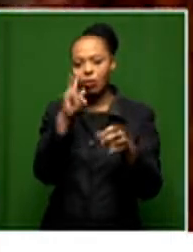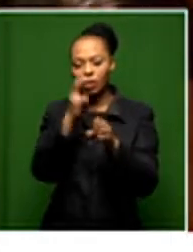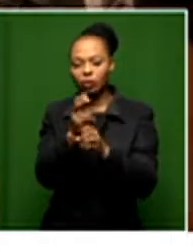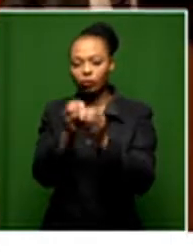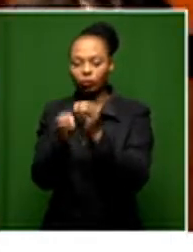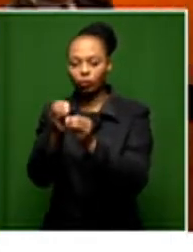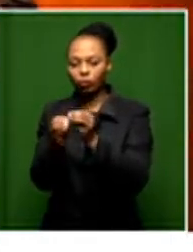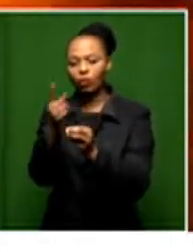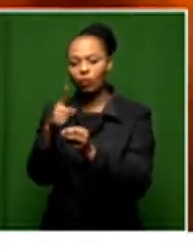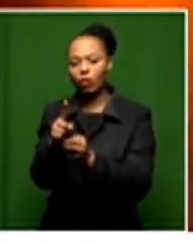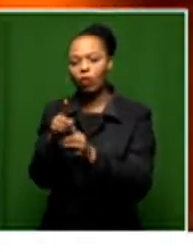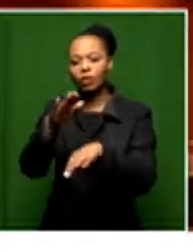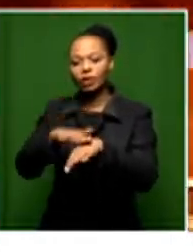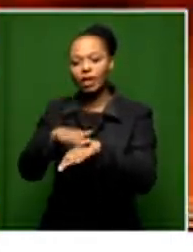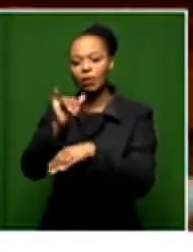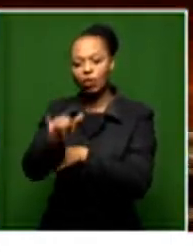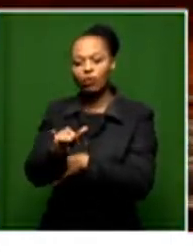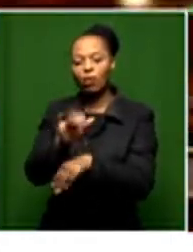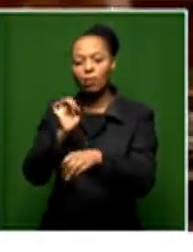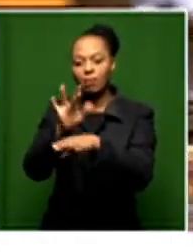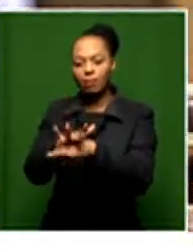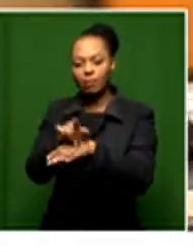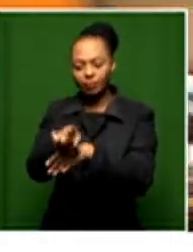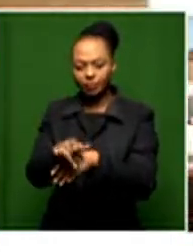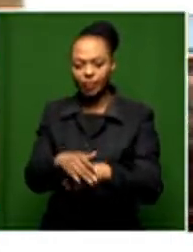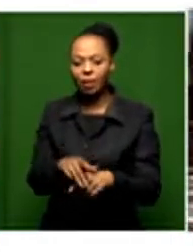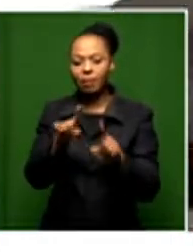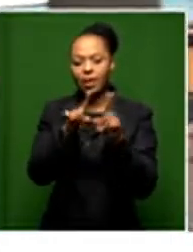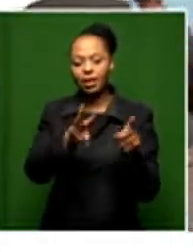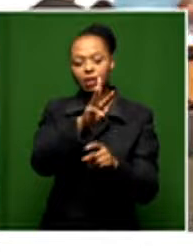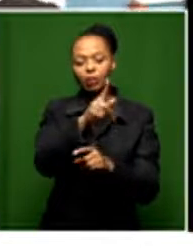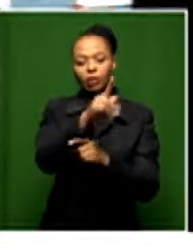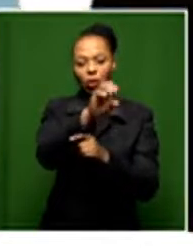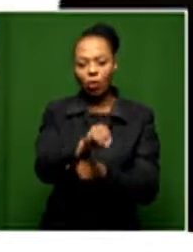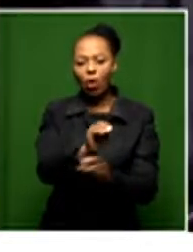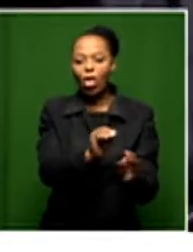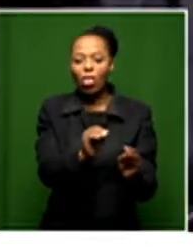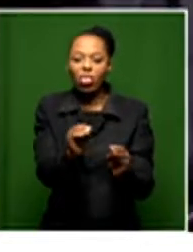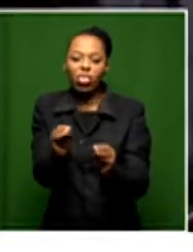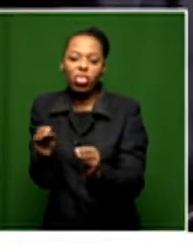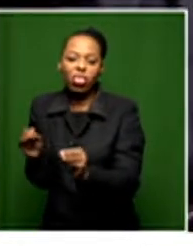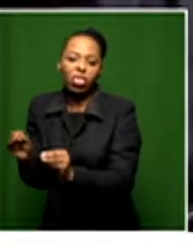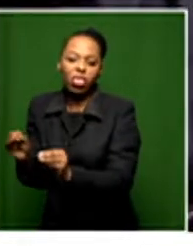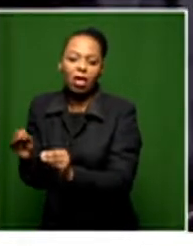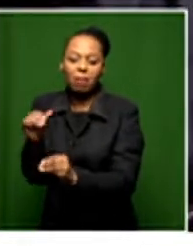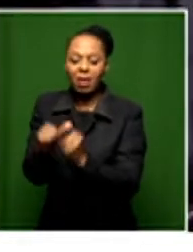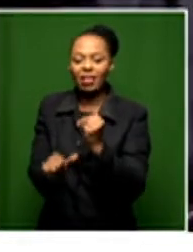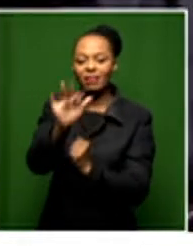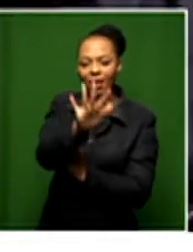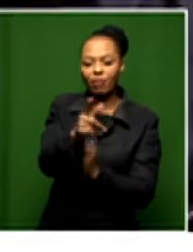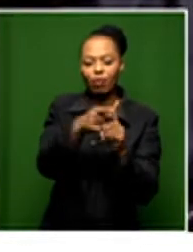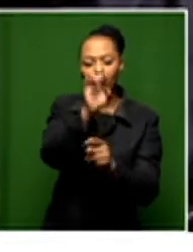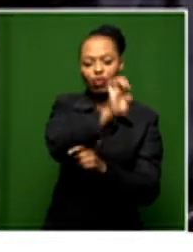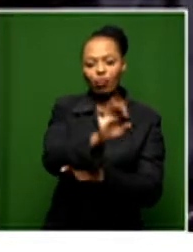pandemic. But the WTO process has dragged on for almost 5 months already due to opposition from European